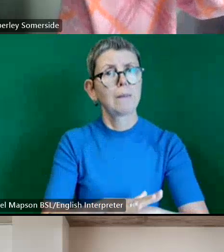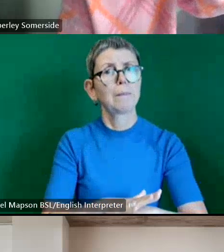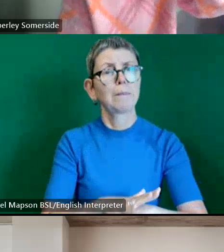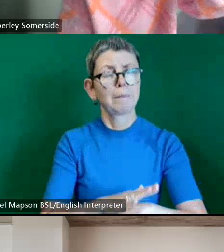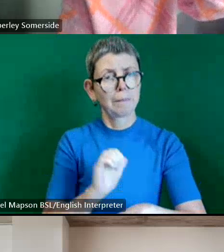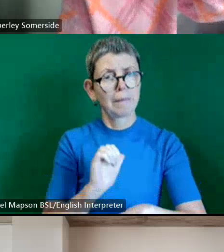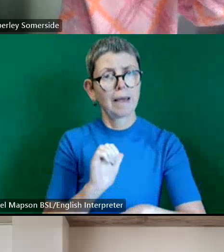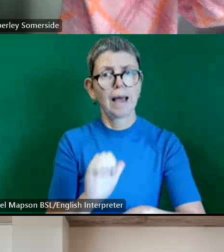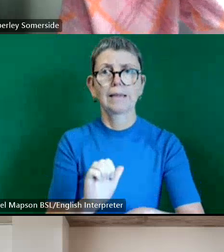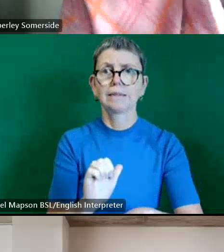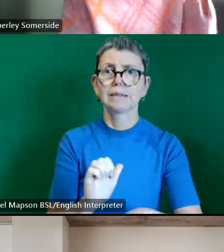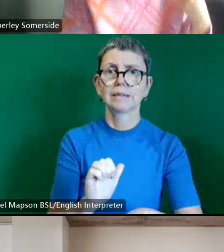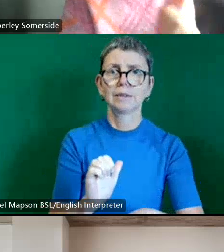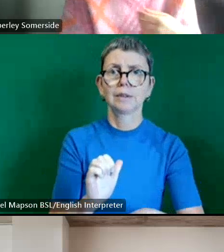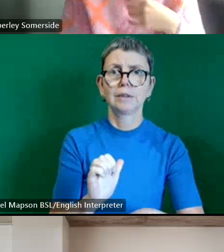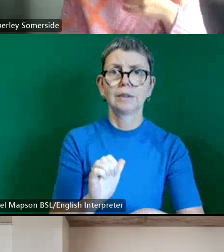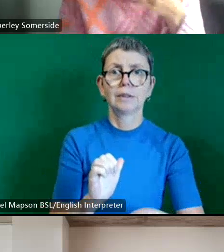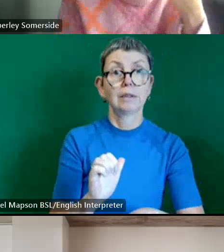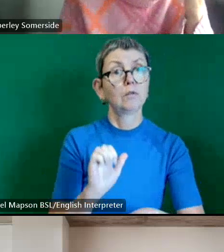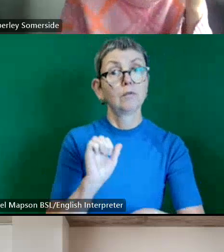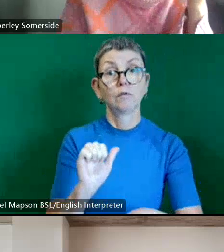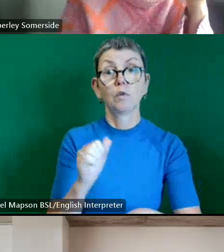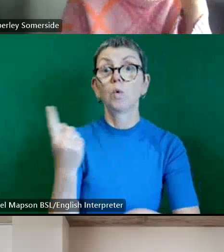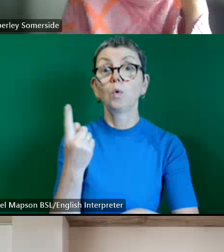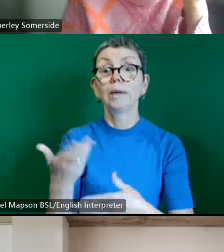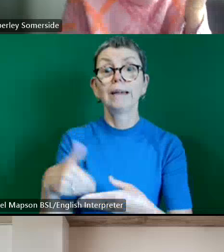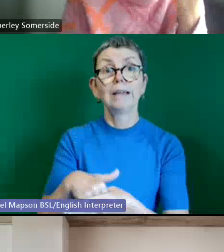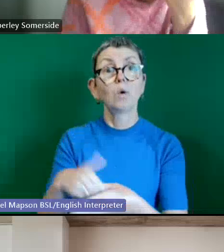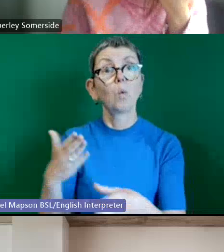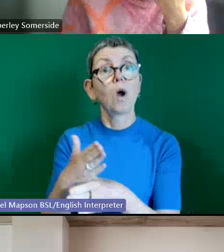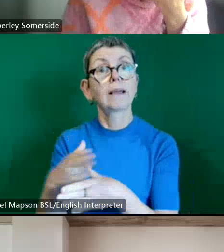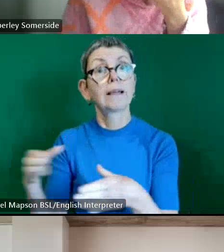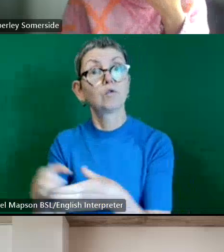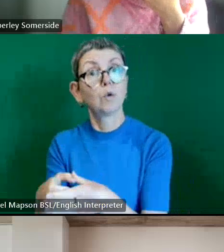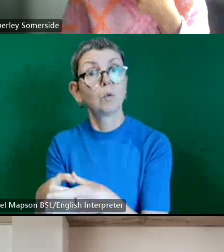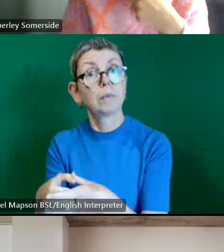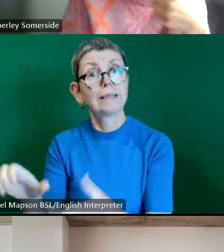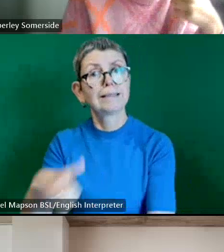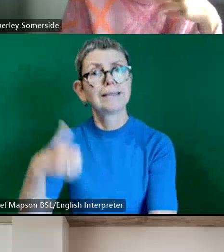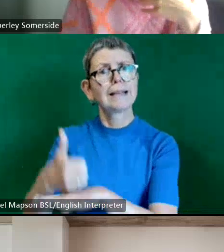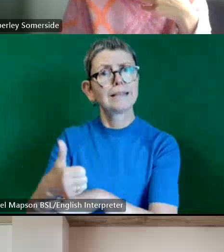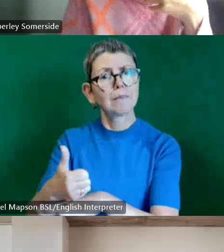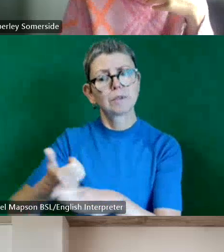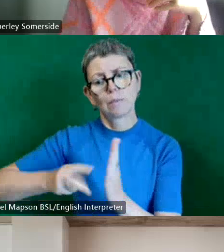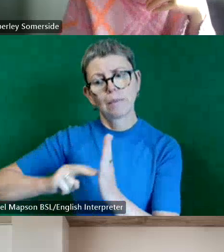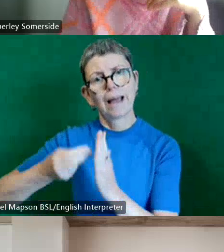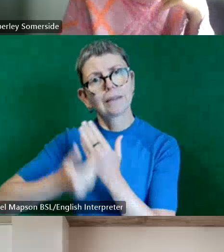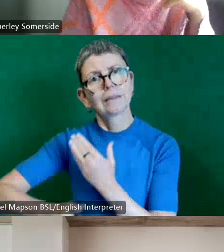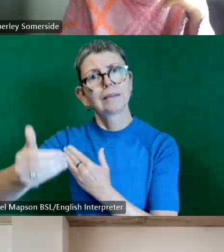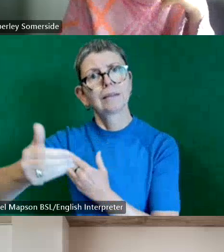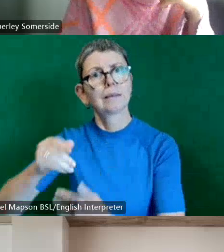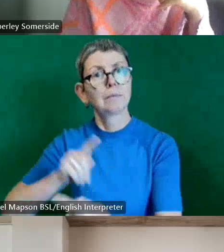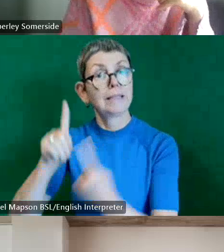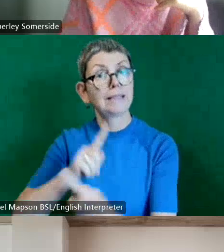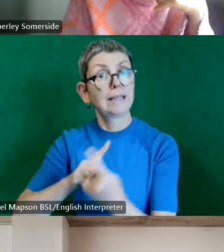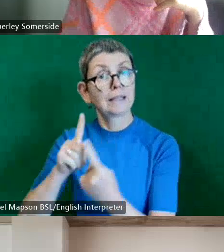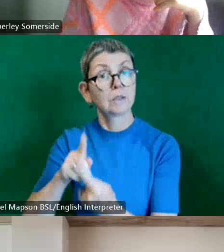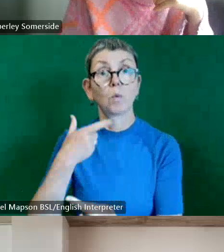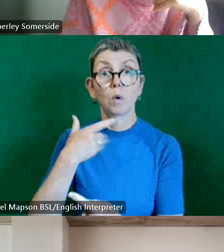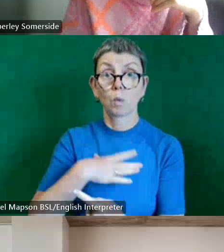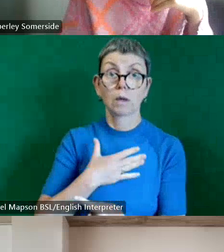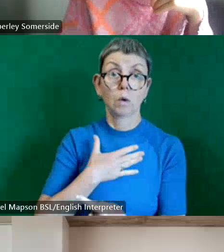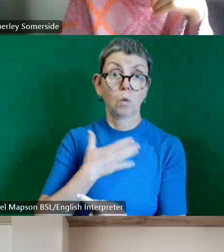also to those of you who've joined our working group. So we set that up to plan future meetings and want to include as many of you